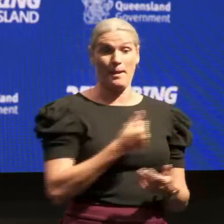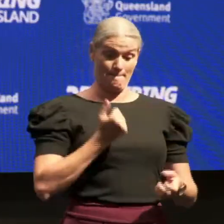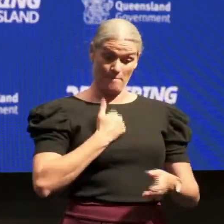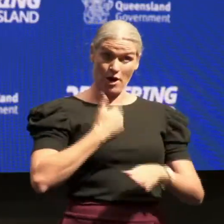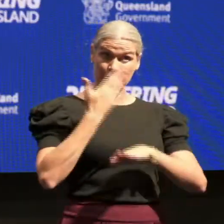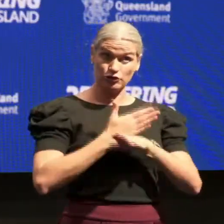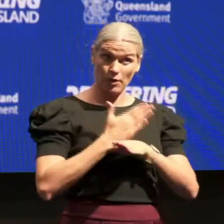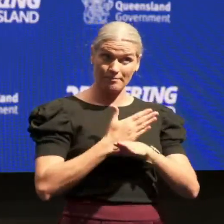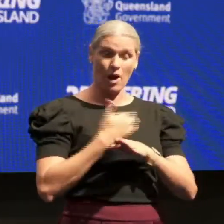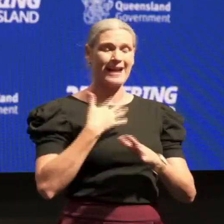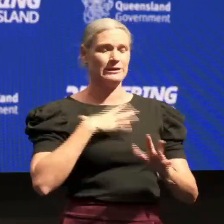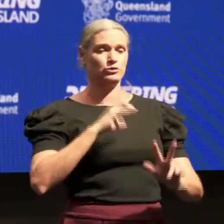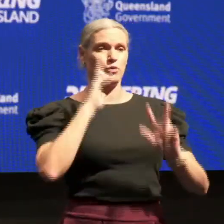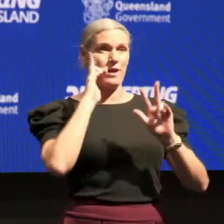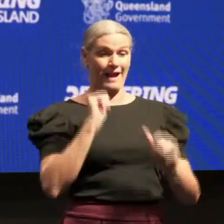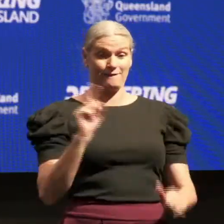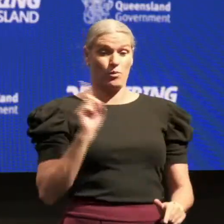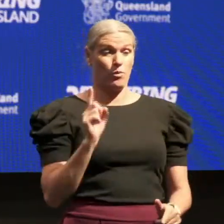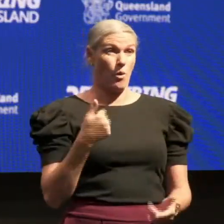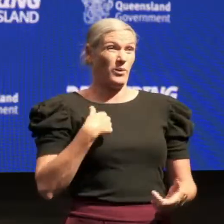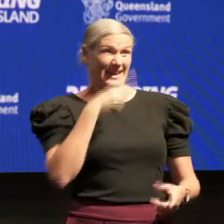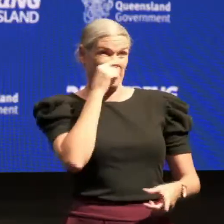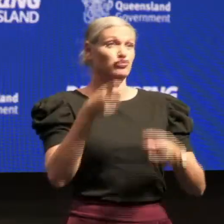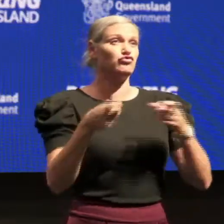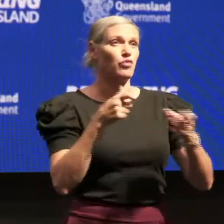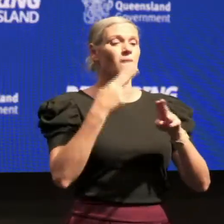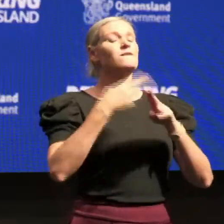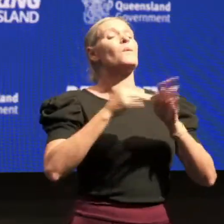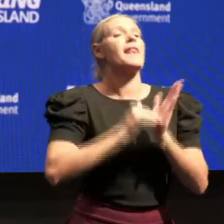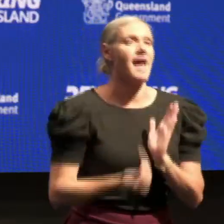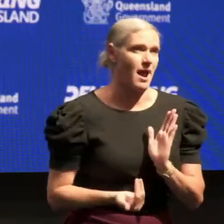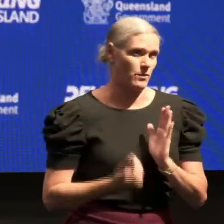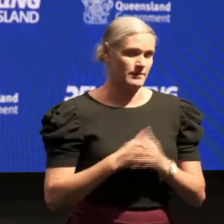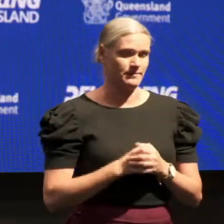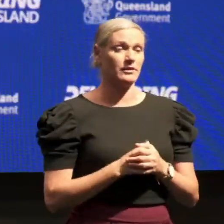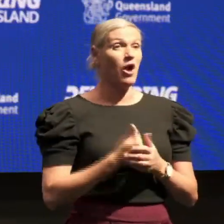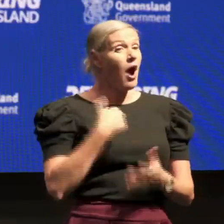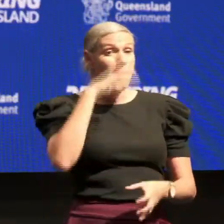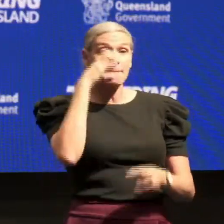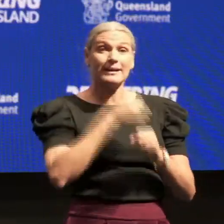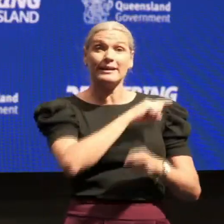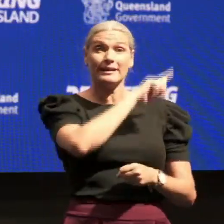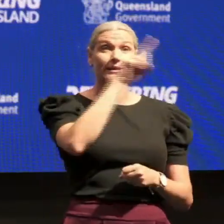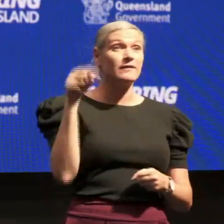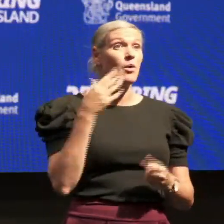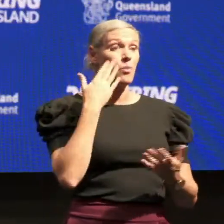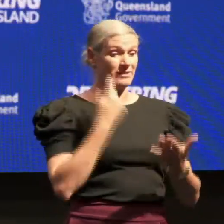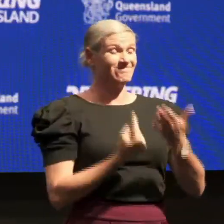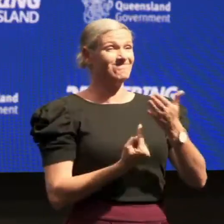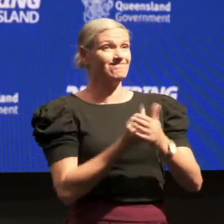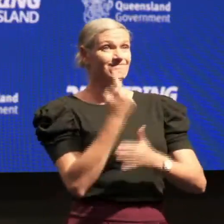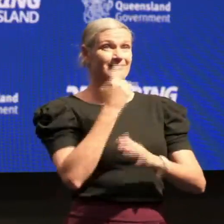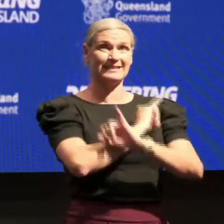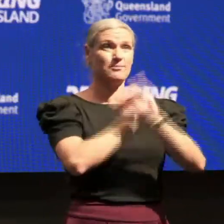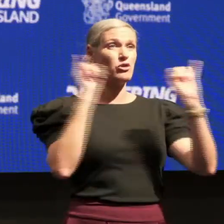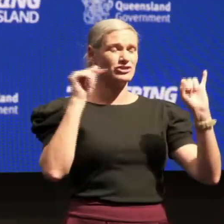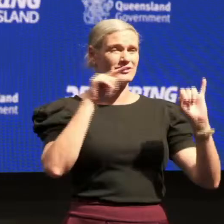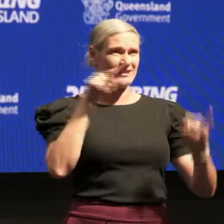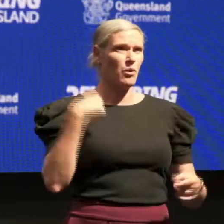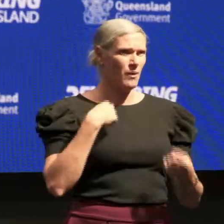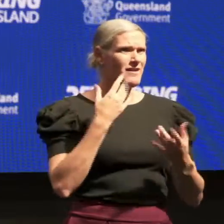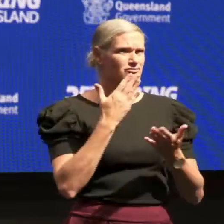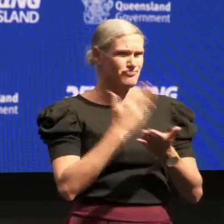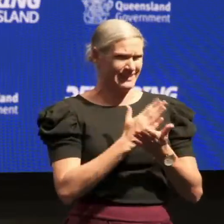to look after the things that we control. And I do believe people have seen during this event how seriously we take this. The way that